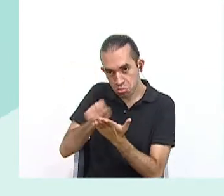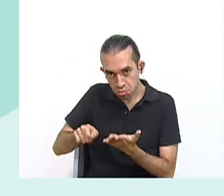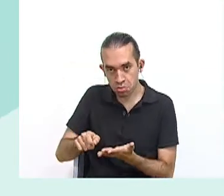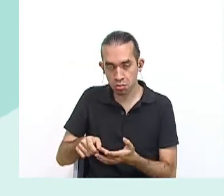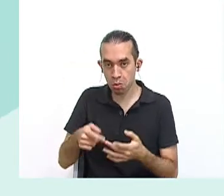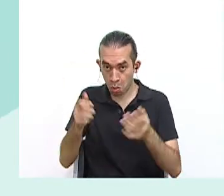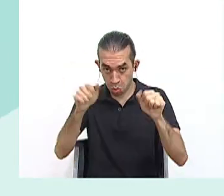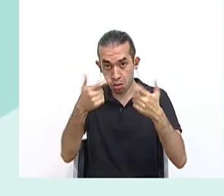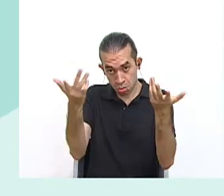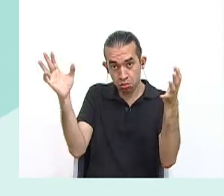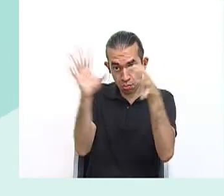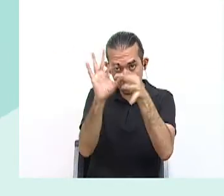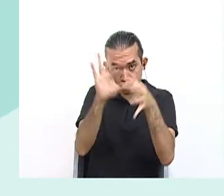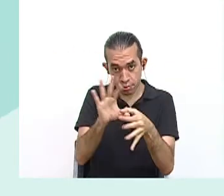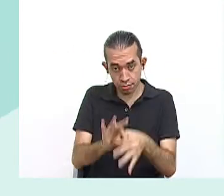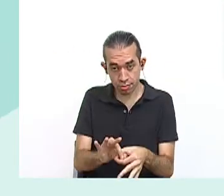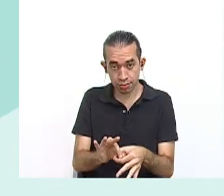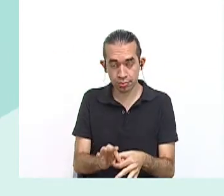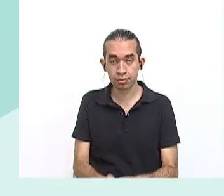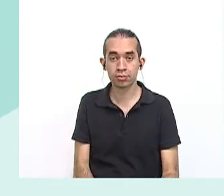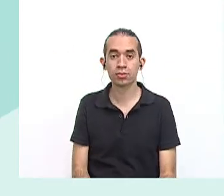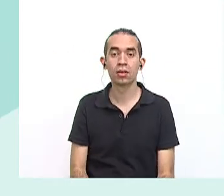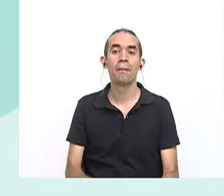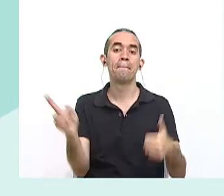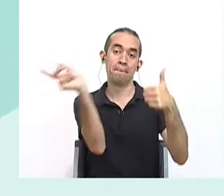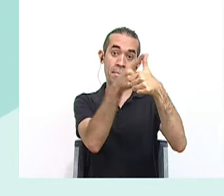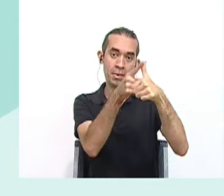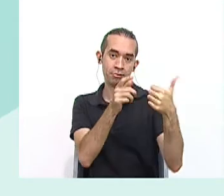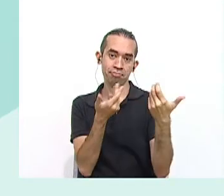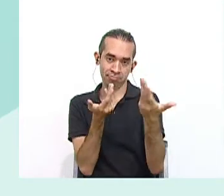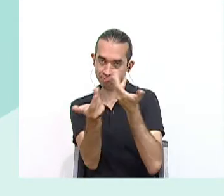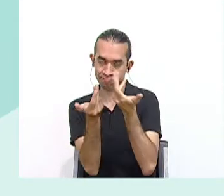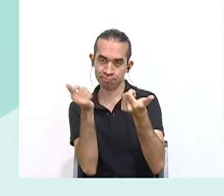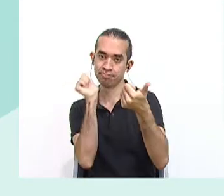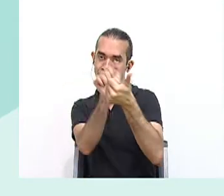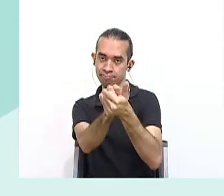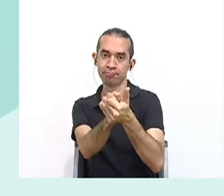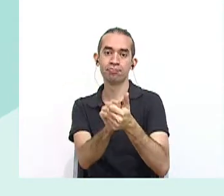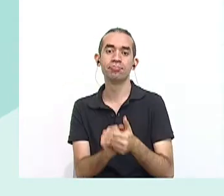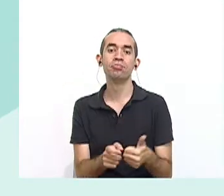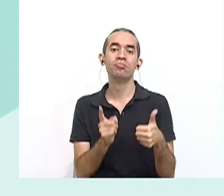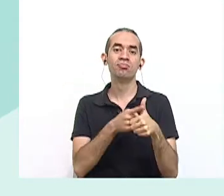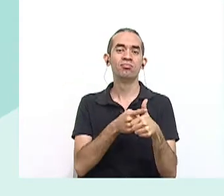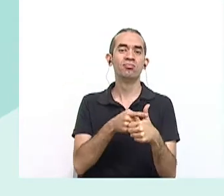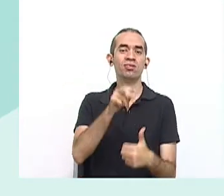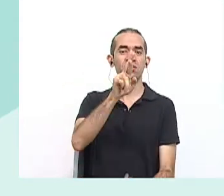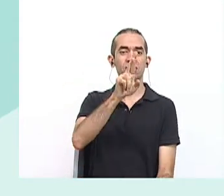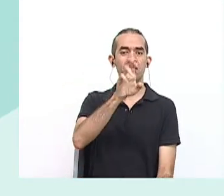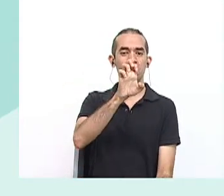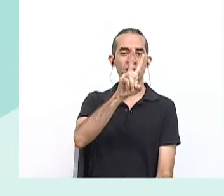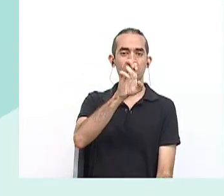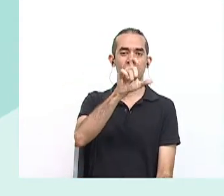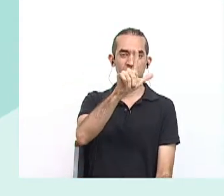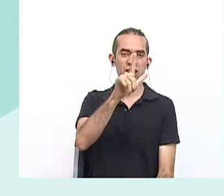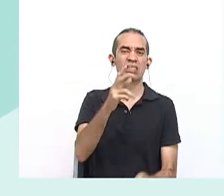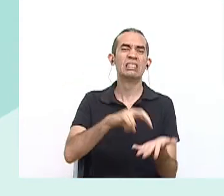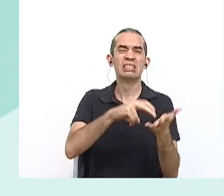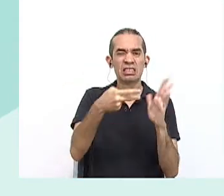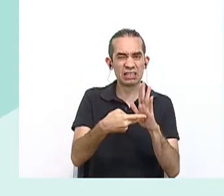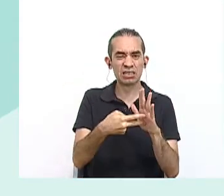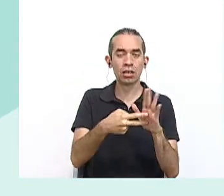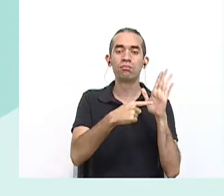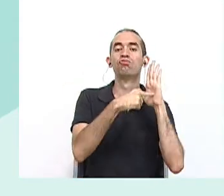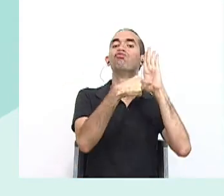today. Okay? Let's do the first one together. So we have to reveal. It's actually